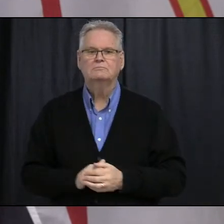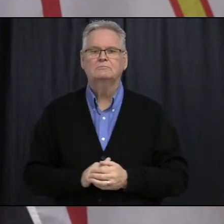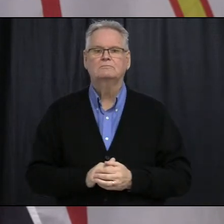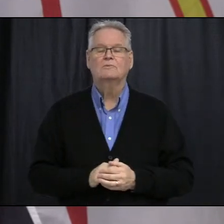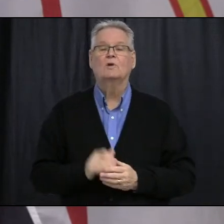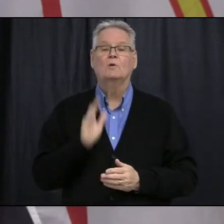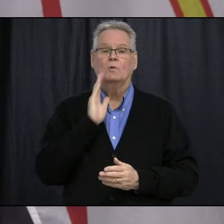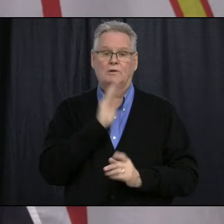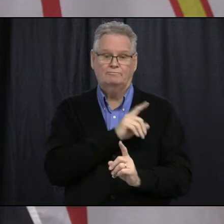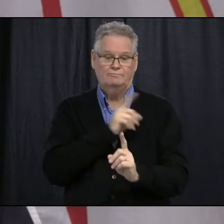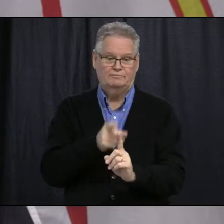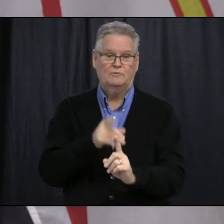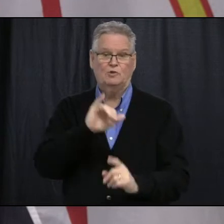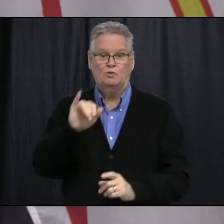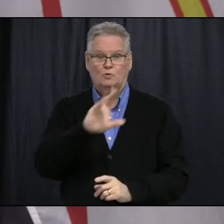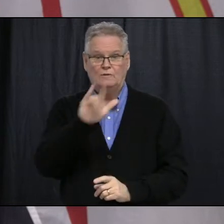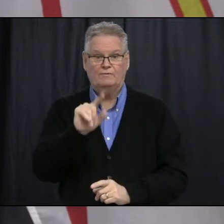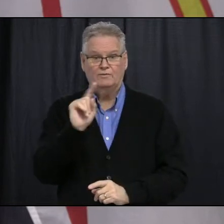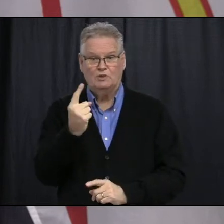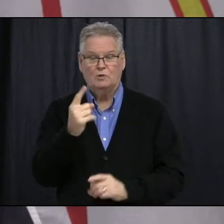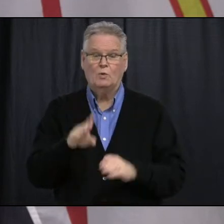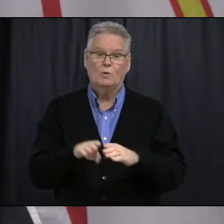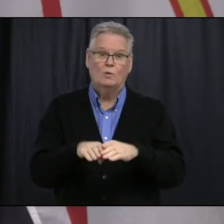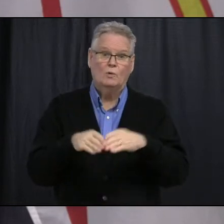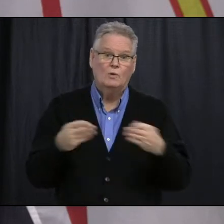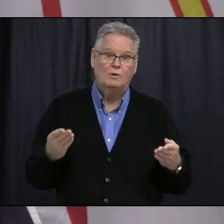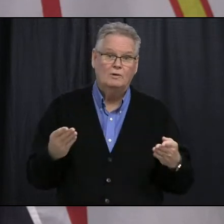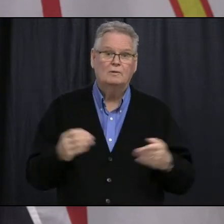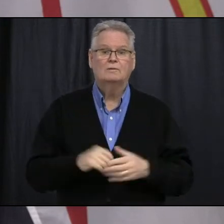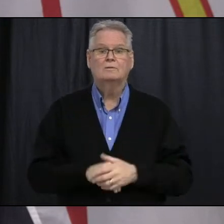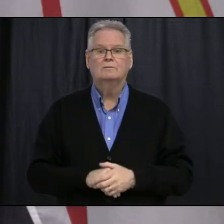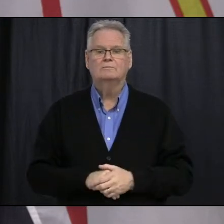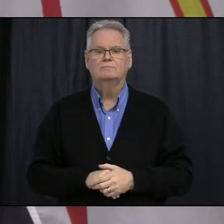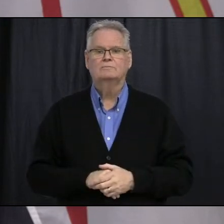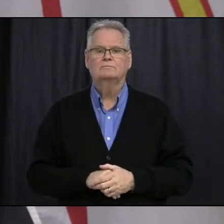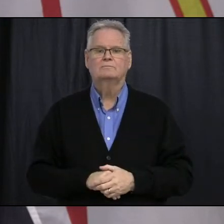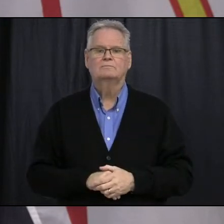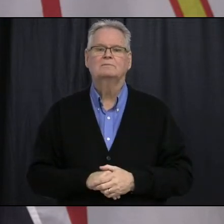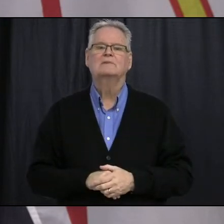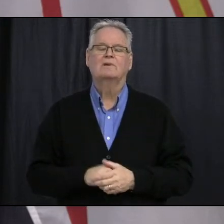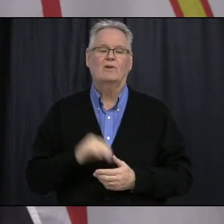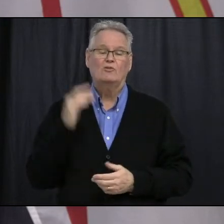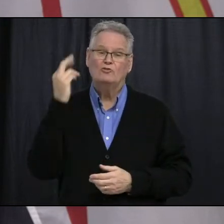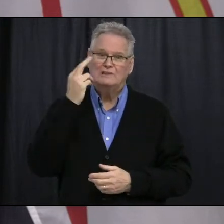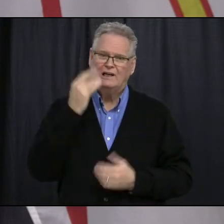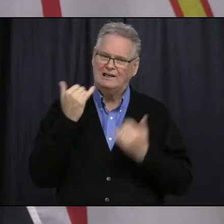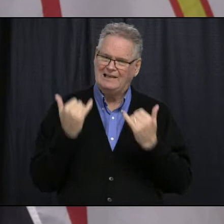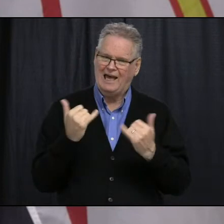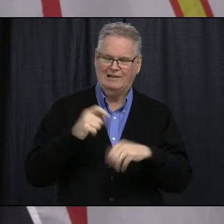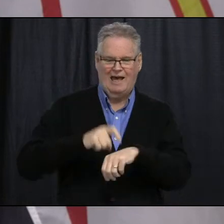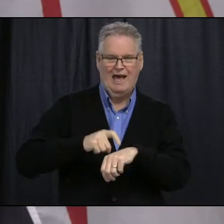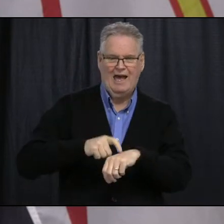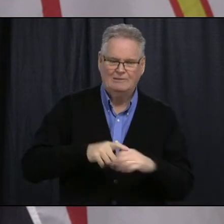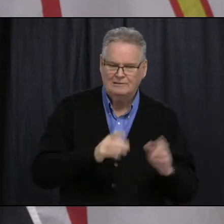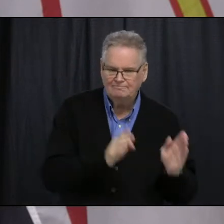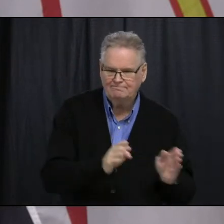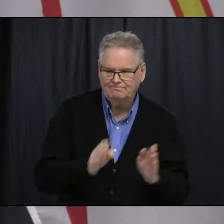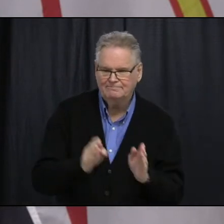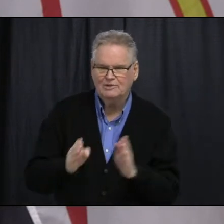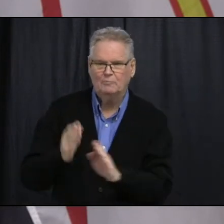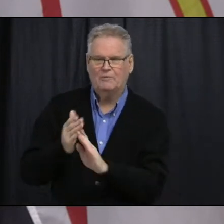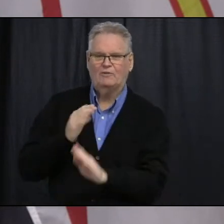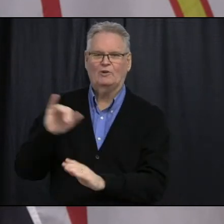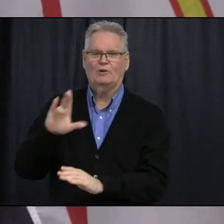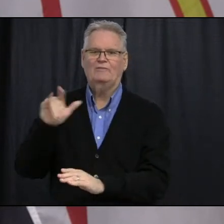work required to prepare for reopening the province to travellers. And while many families are busy getting their homes and guest rooms ready for relatives